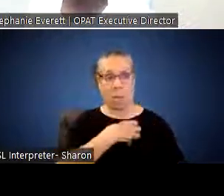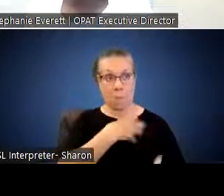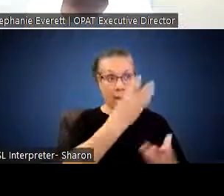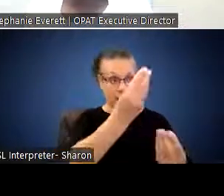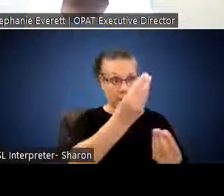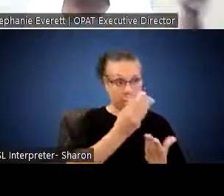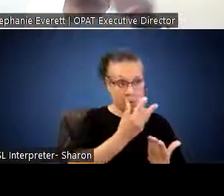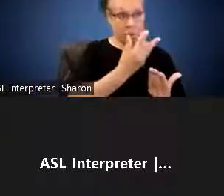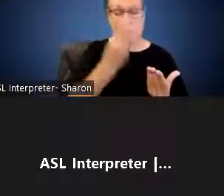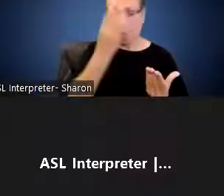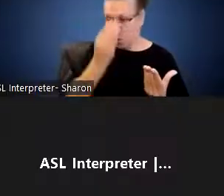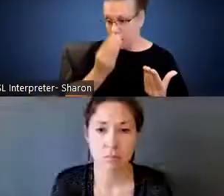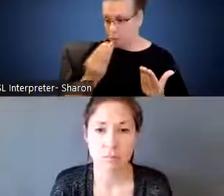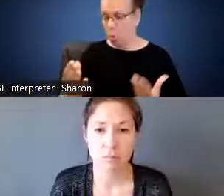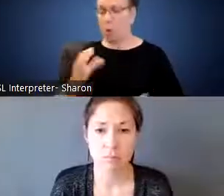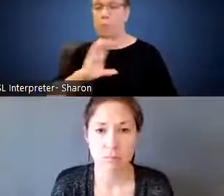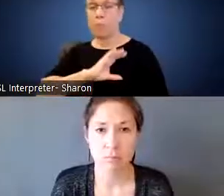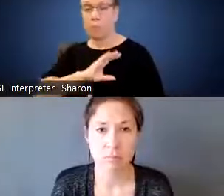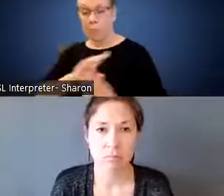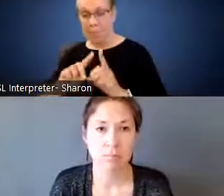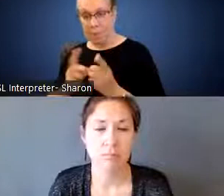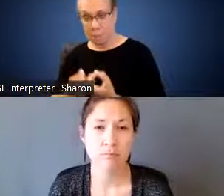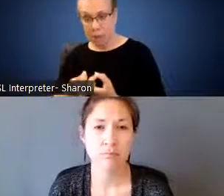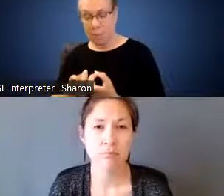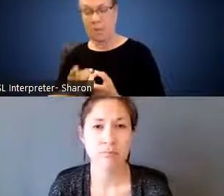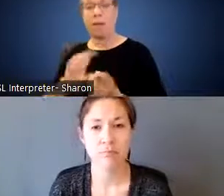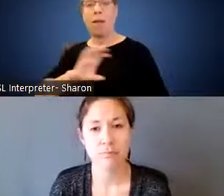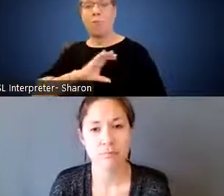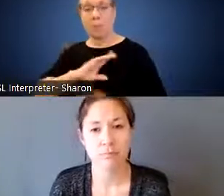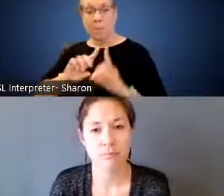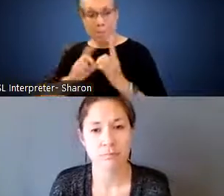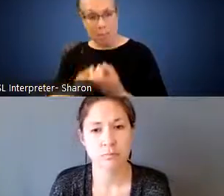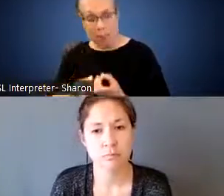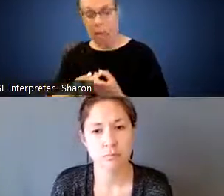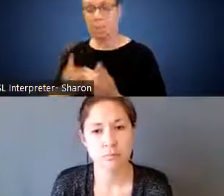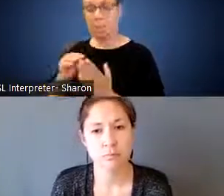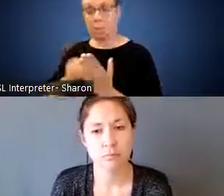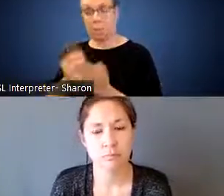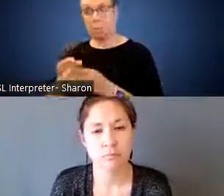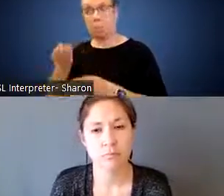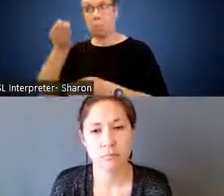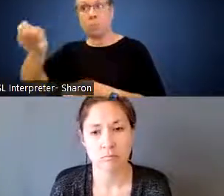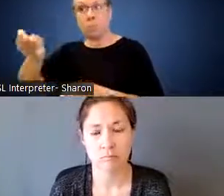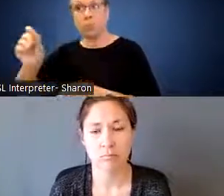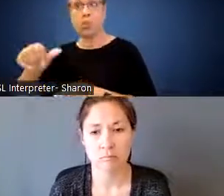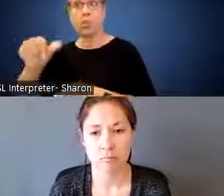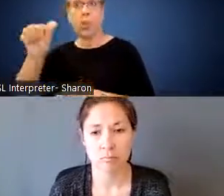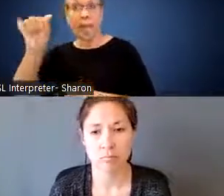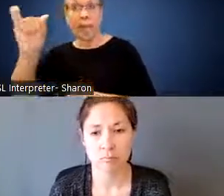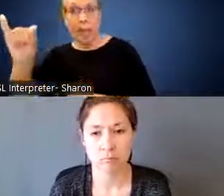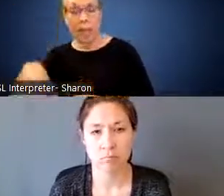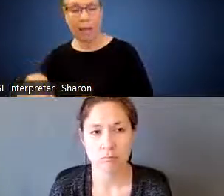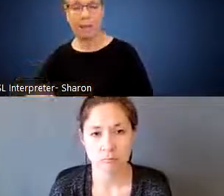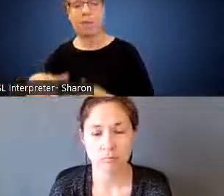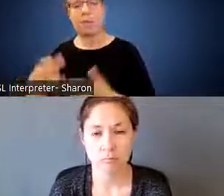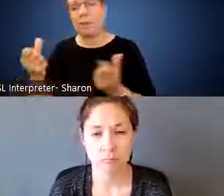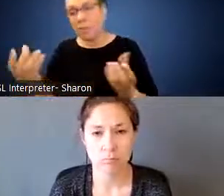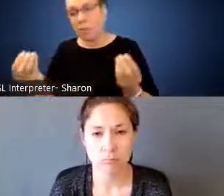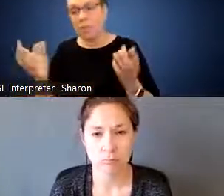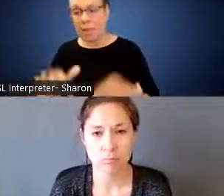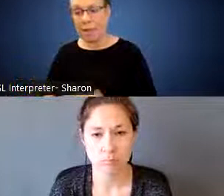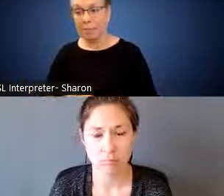is alerted about all of our complaints through BPD. And just one question, if